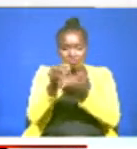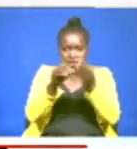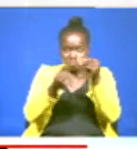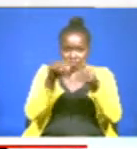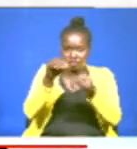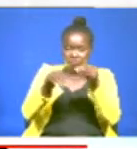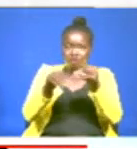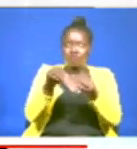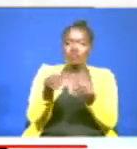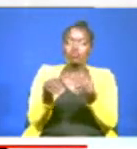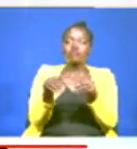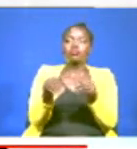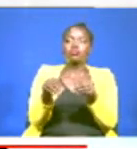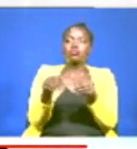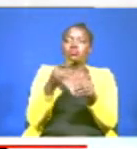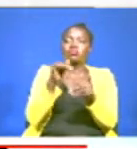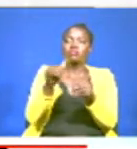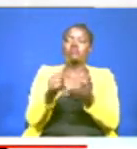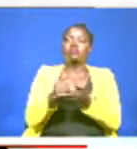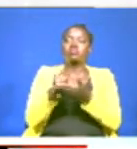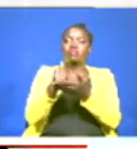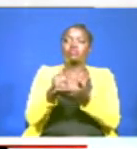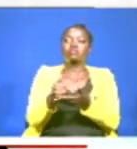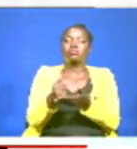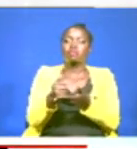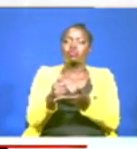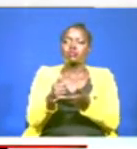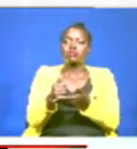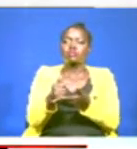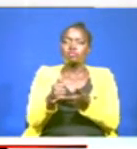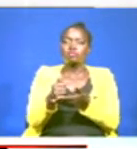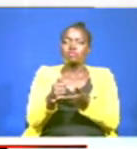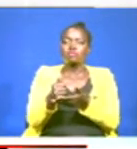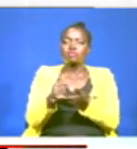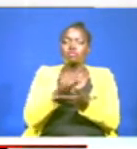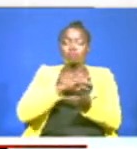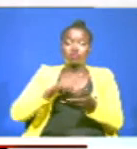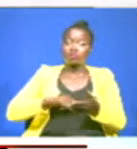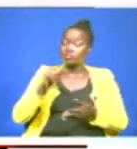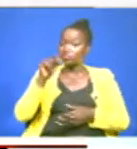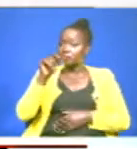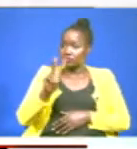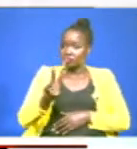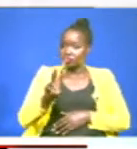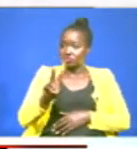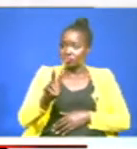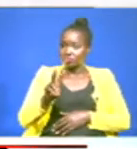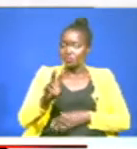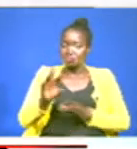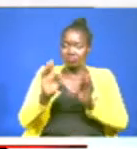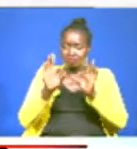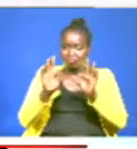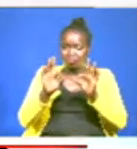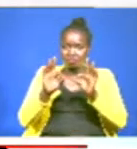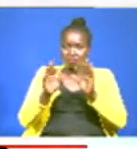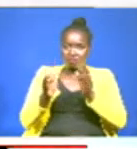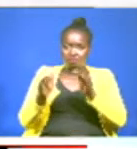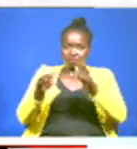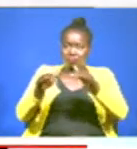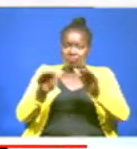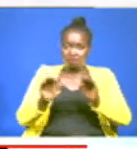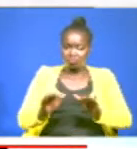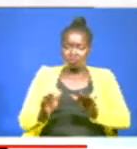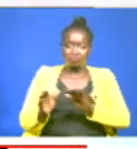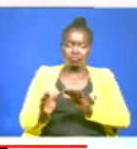family so that they can facilitate and give the Queen of Television a befitting send-off.